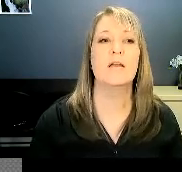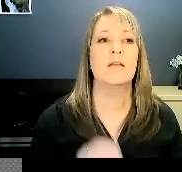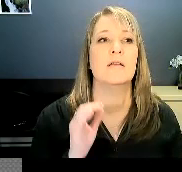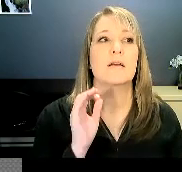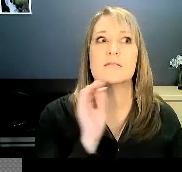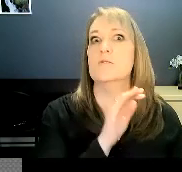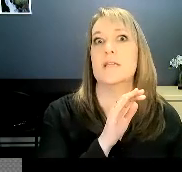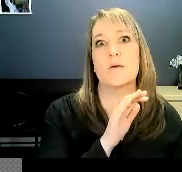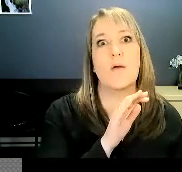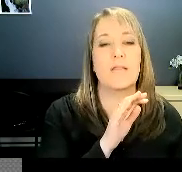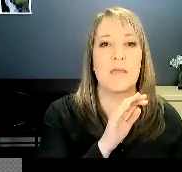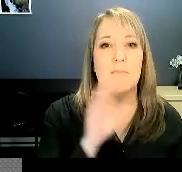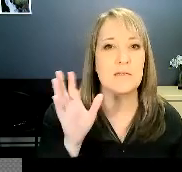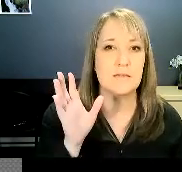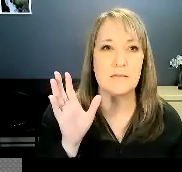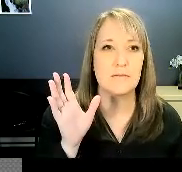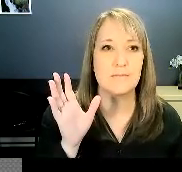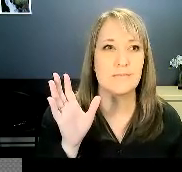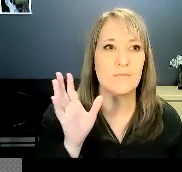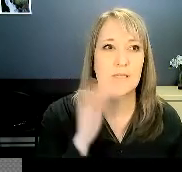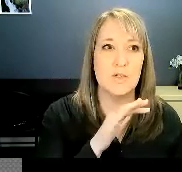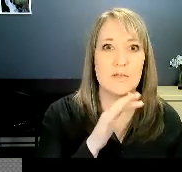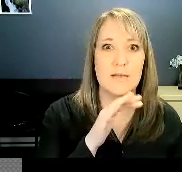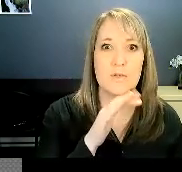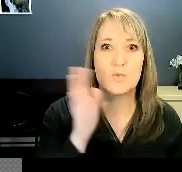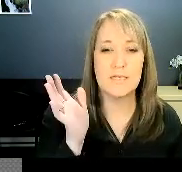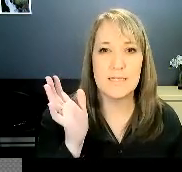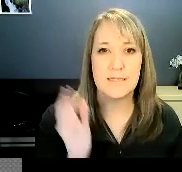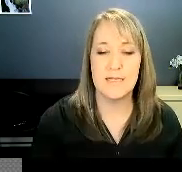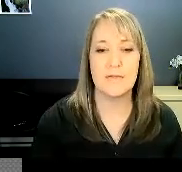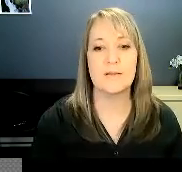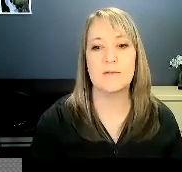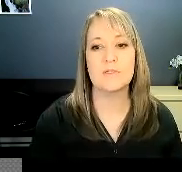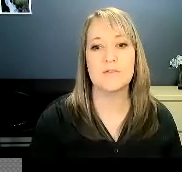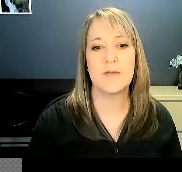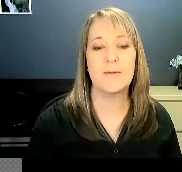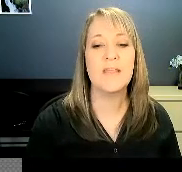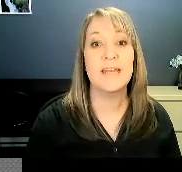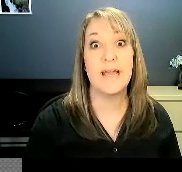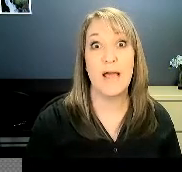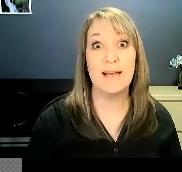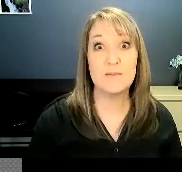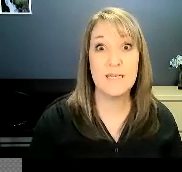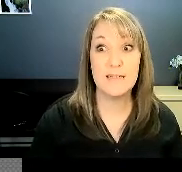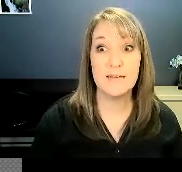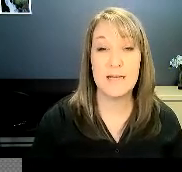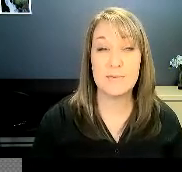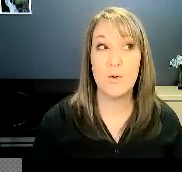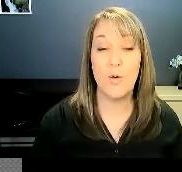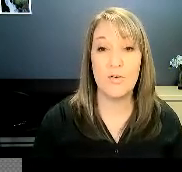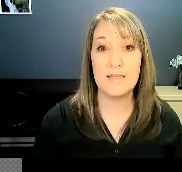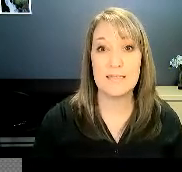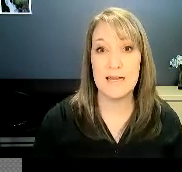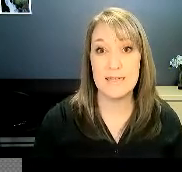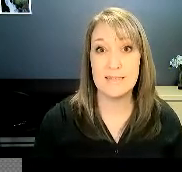error, assuming that one thing means in your language what it does in another language. Okay. Now, as we